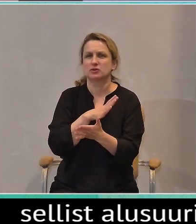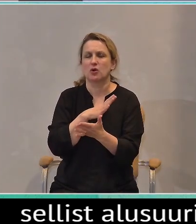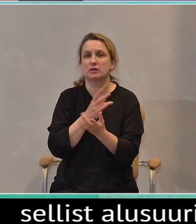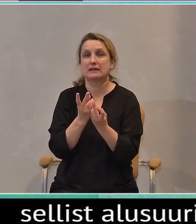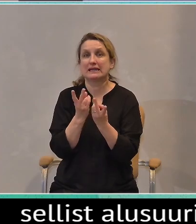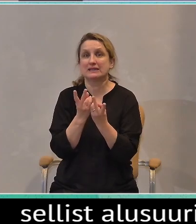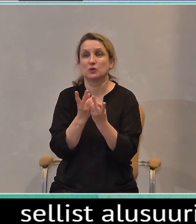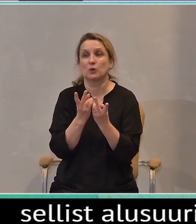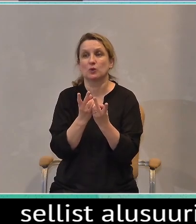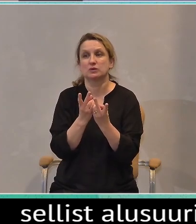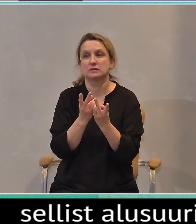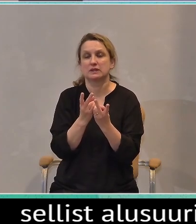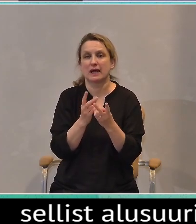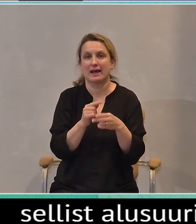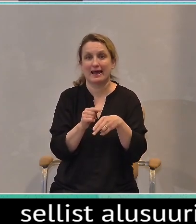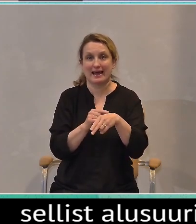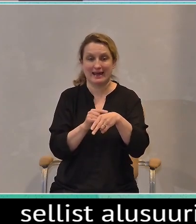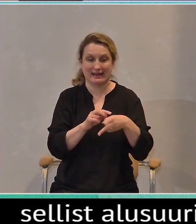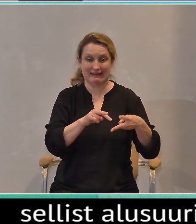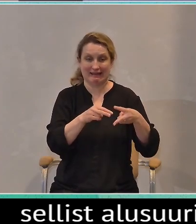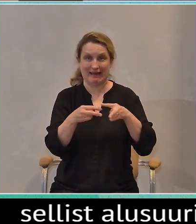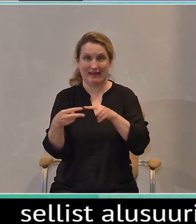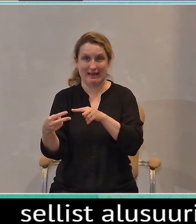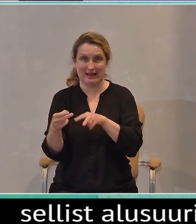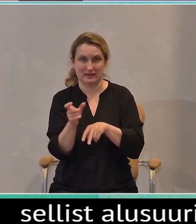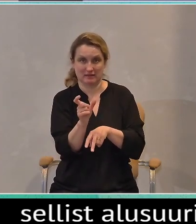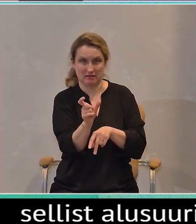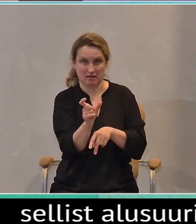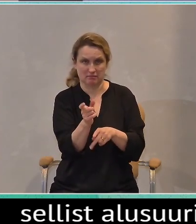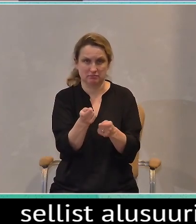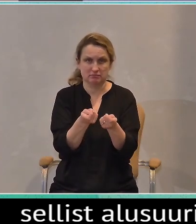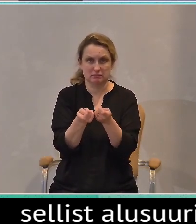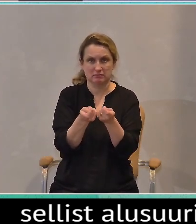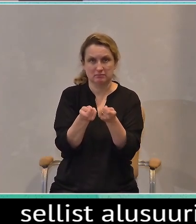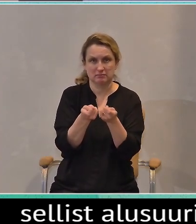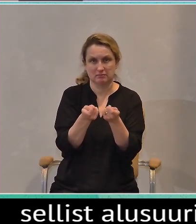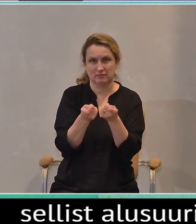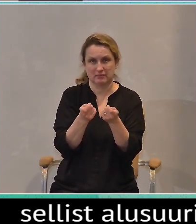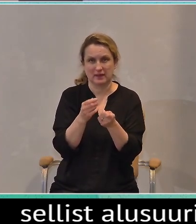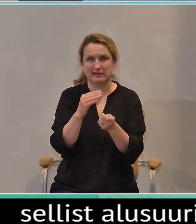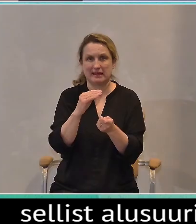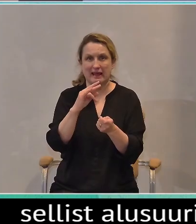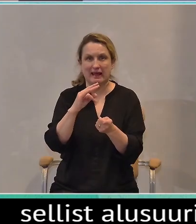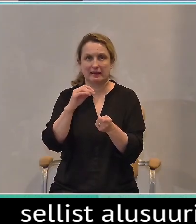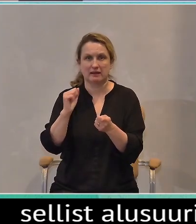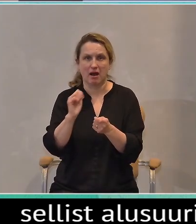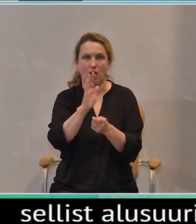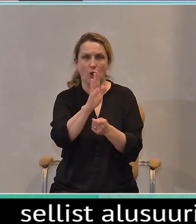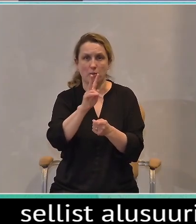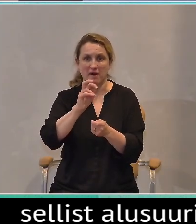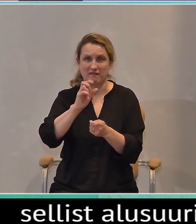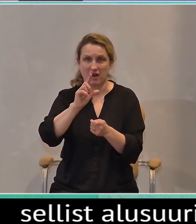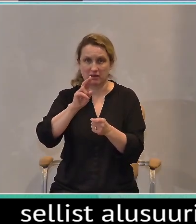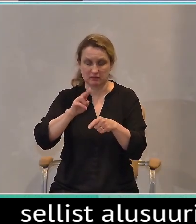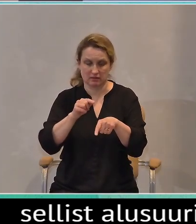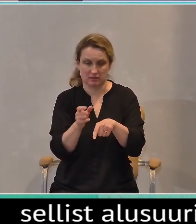working group of Professor Tõnis Musk. This is a regulator gene encoding regulator